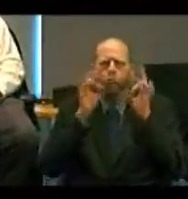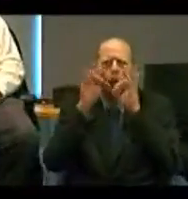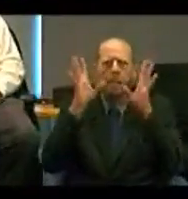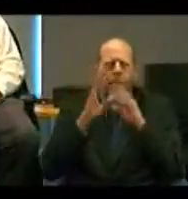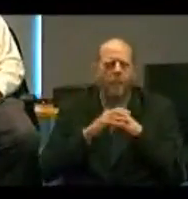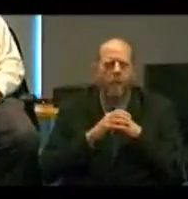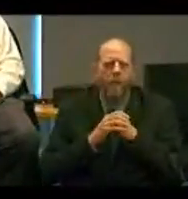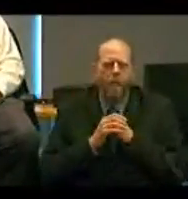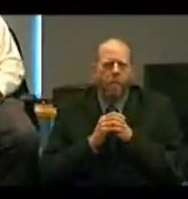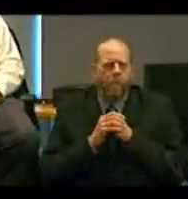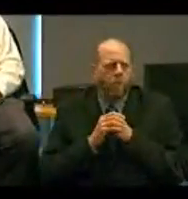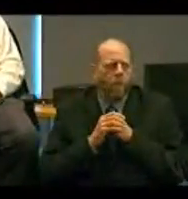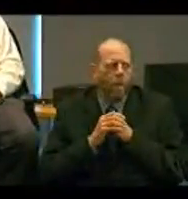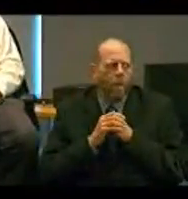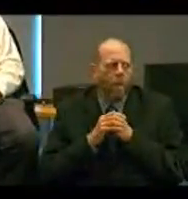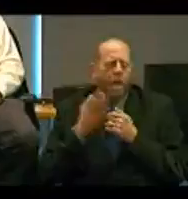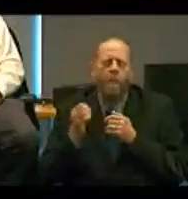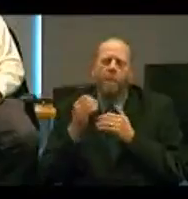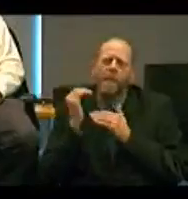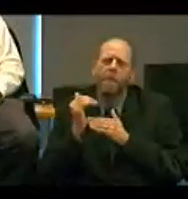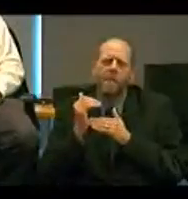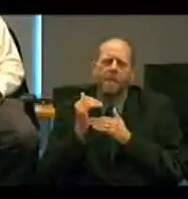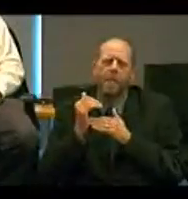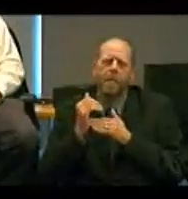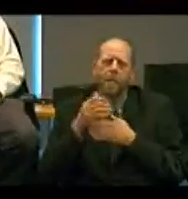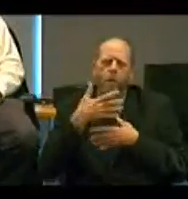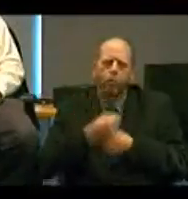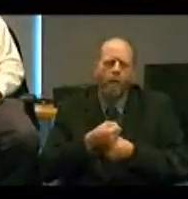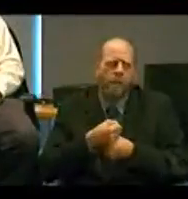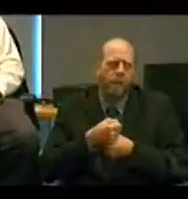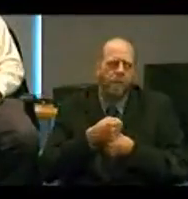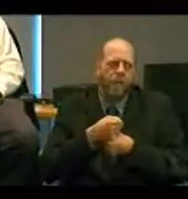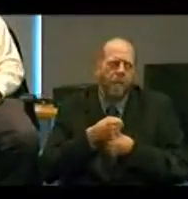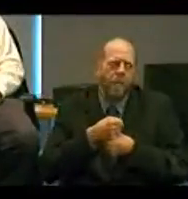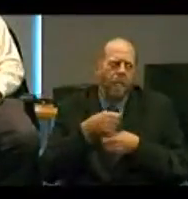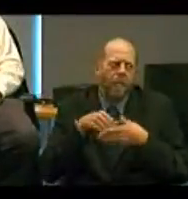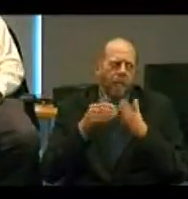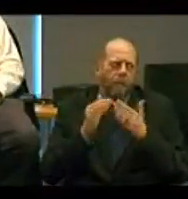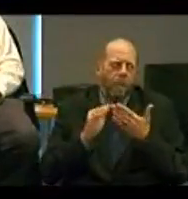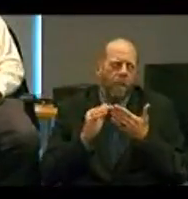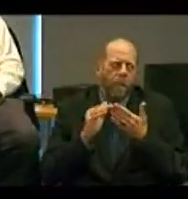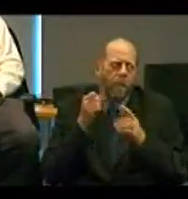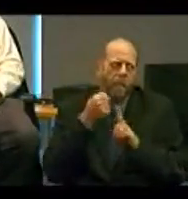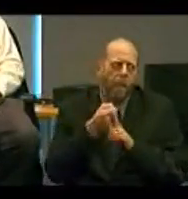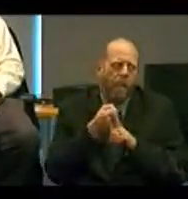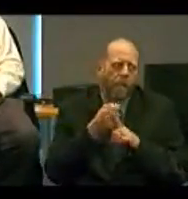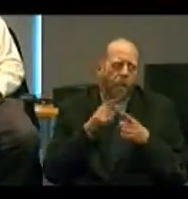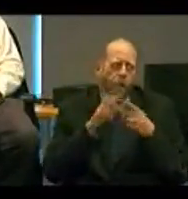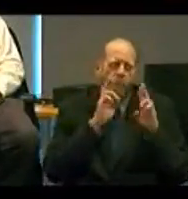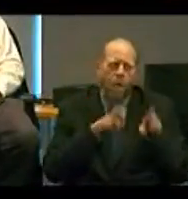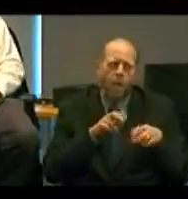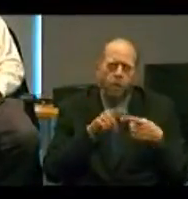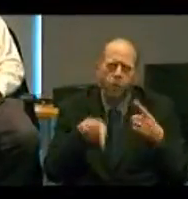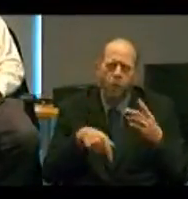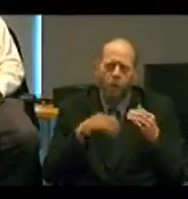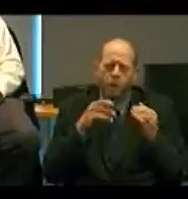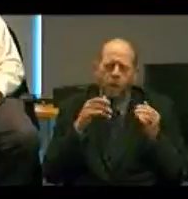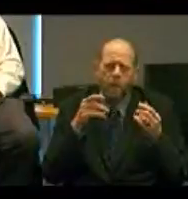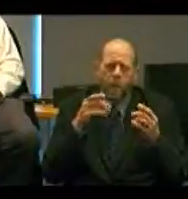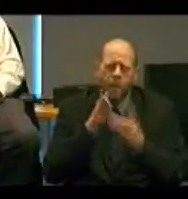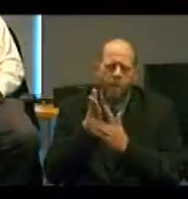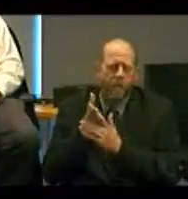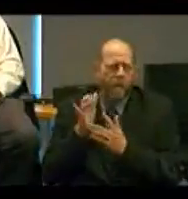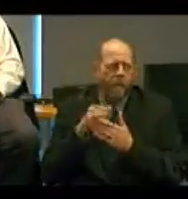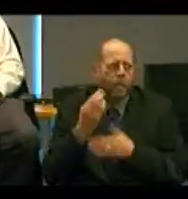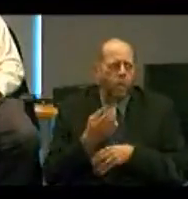be a limited trust in the community being impacted to respond to these interventions.